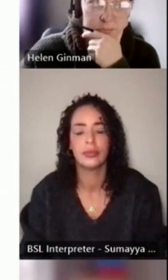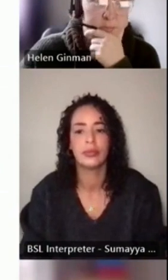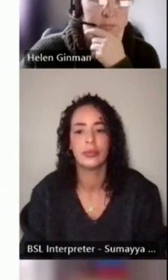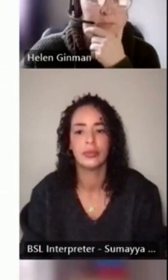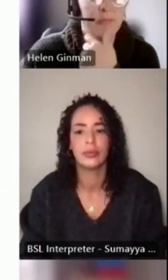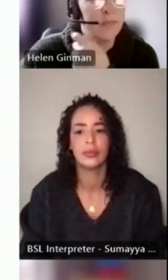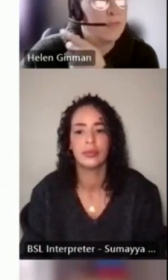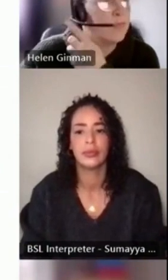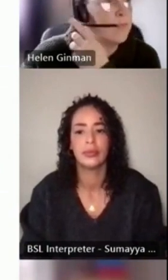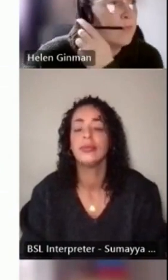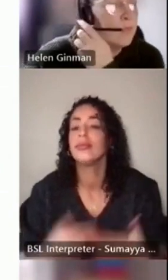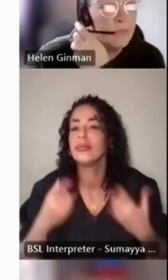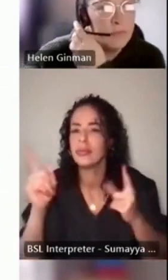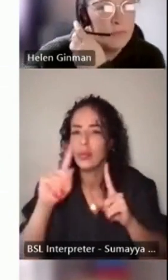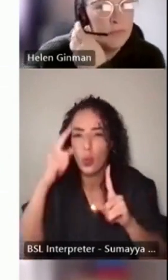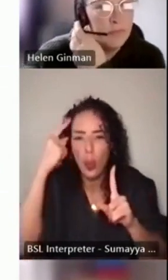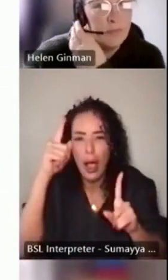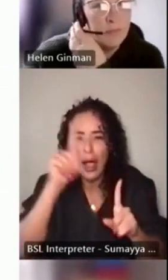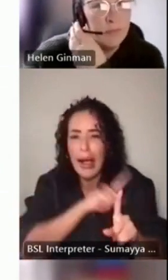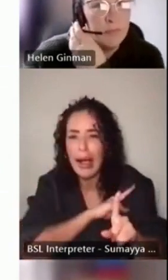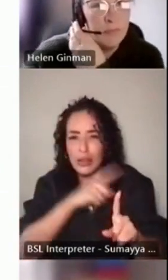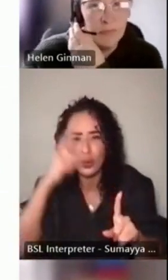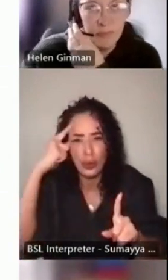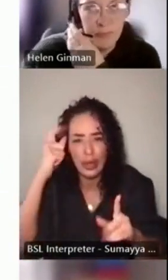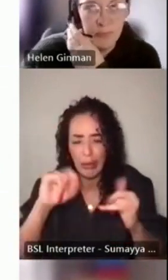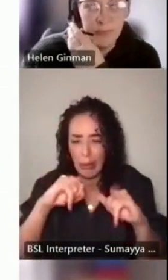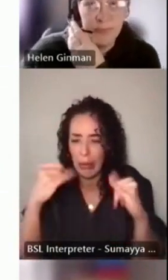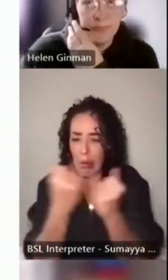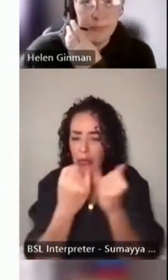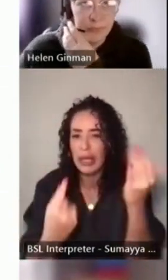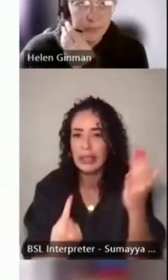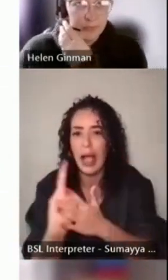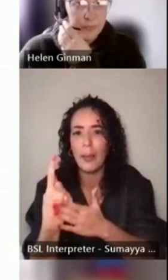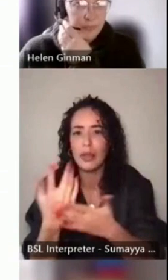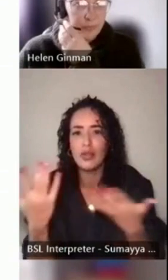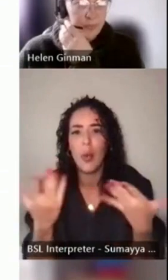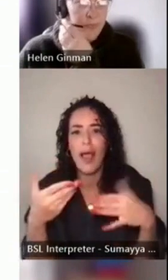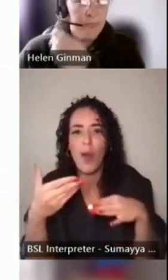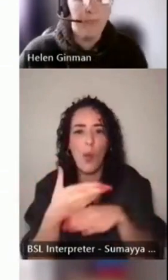So what do we think are some reasons for conflict in the workplace?